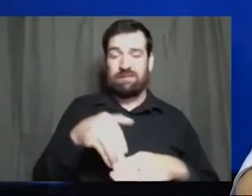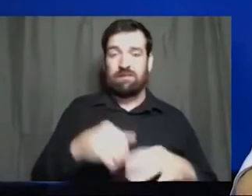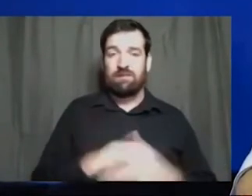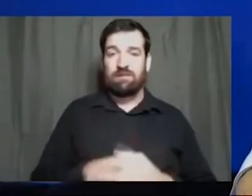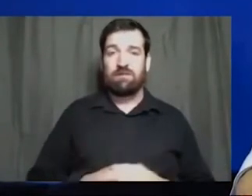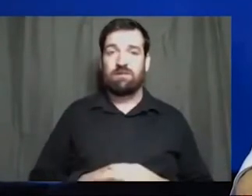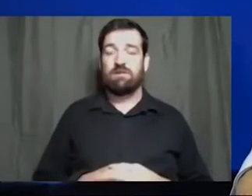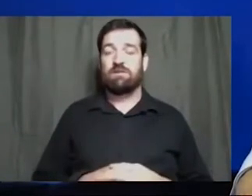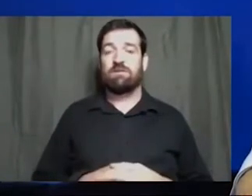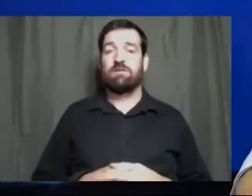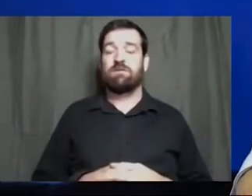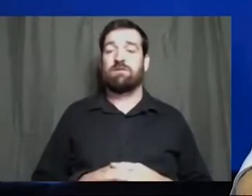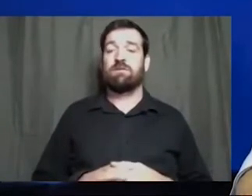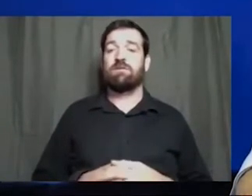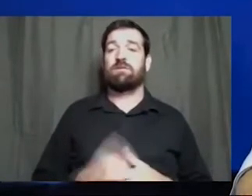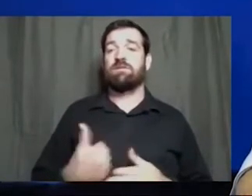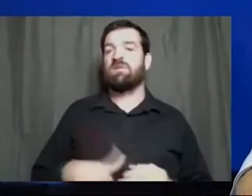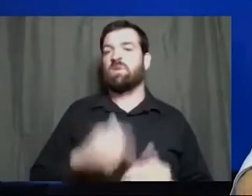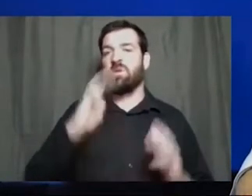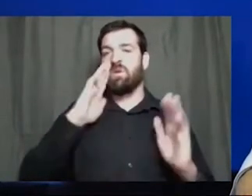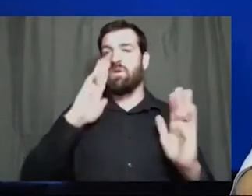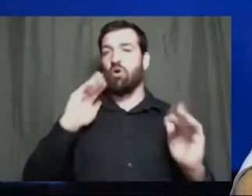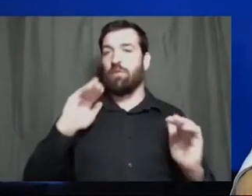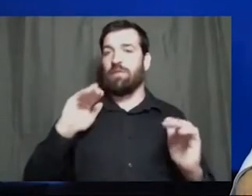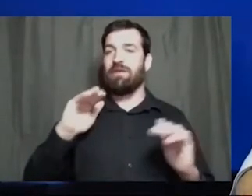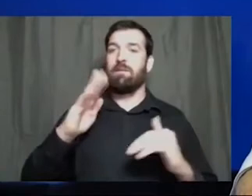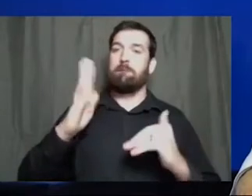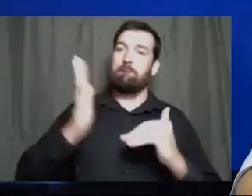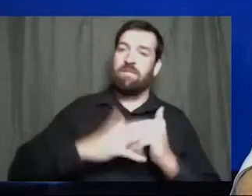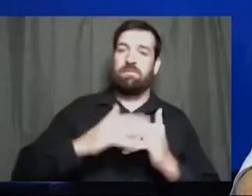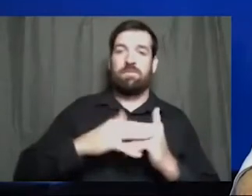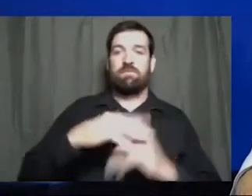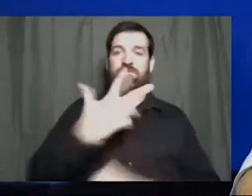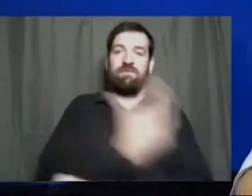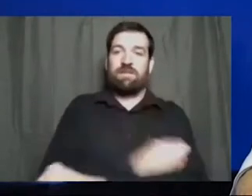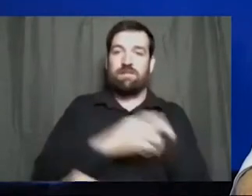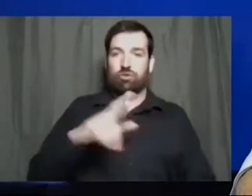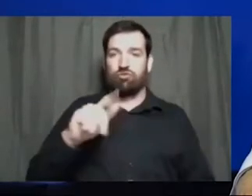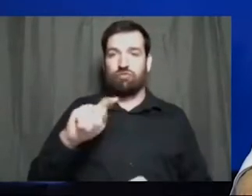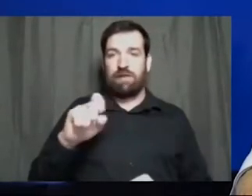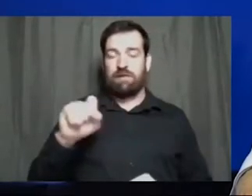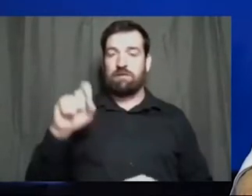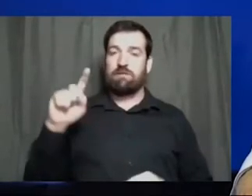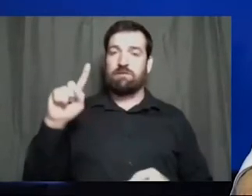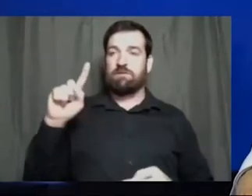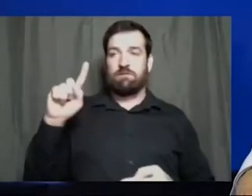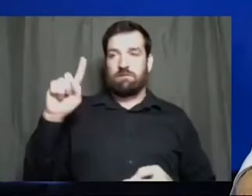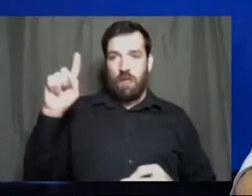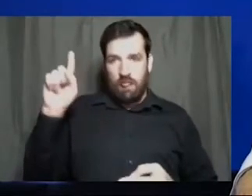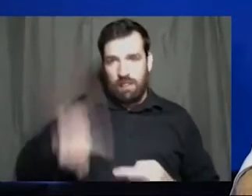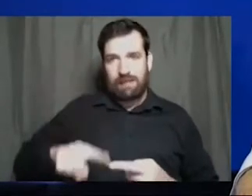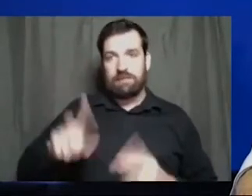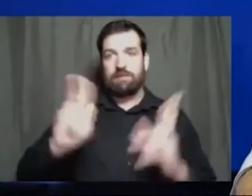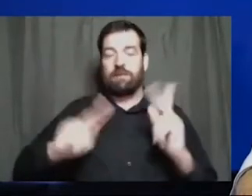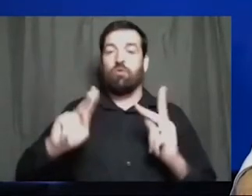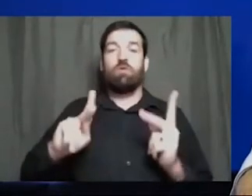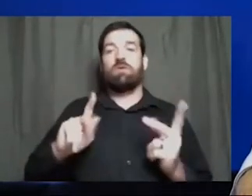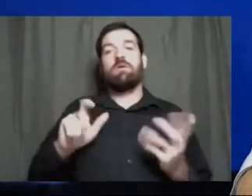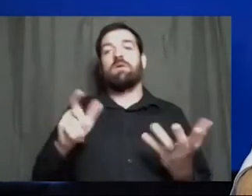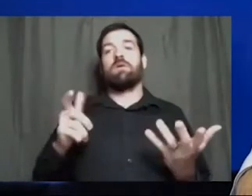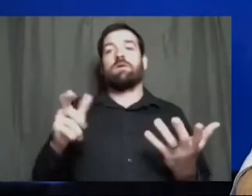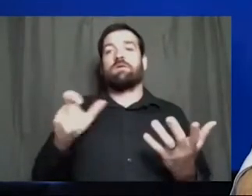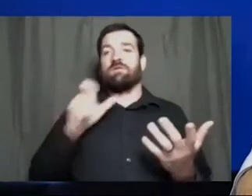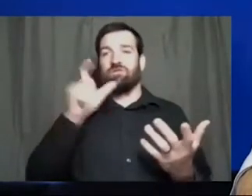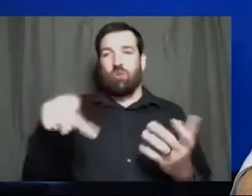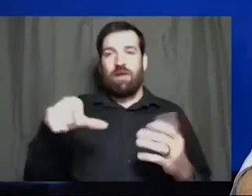We're hoping that the base vaccination rate will keep hospitals not as full, and so we don't have to de-densify. We know that businesses, especially things